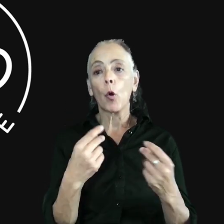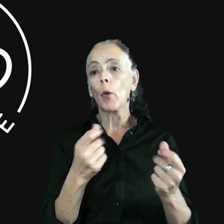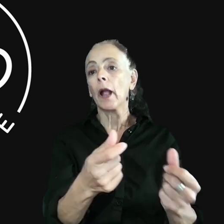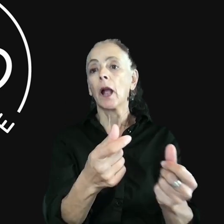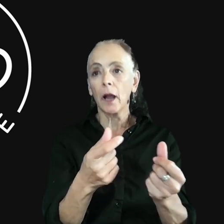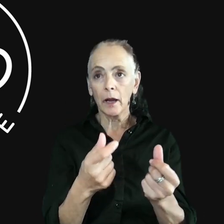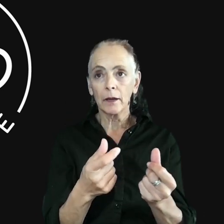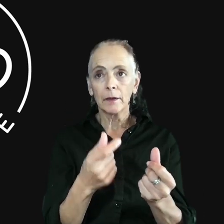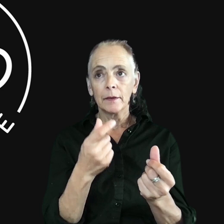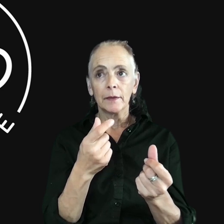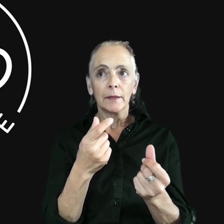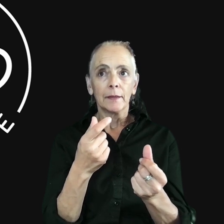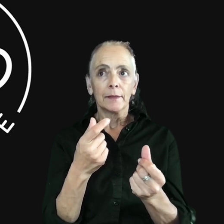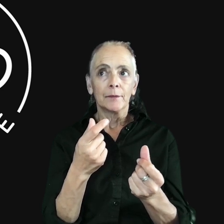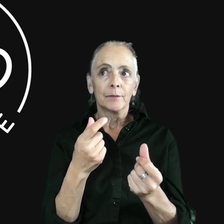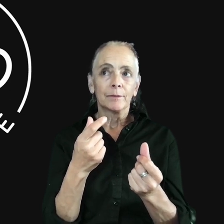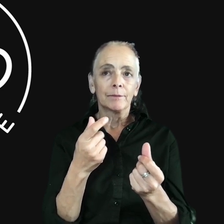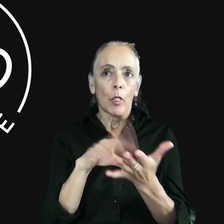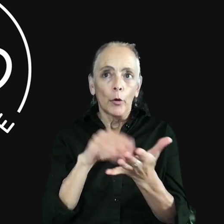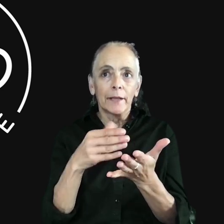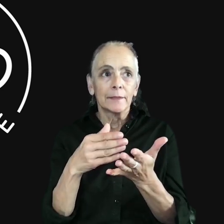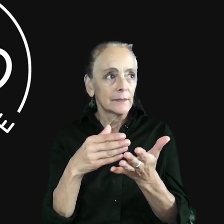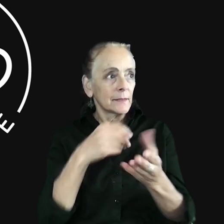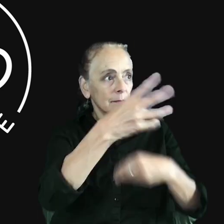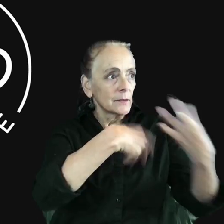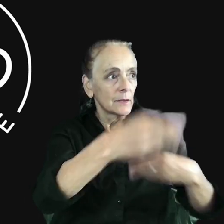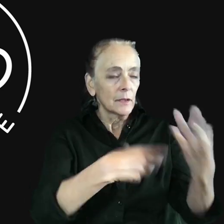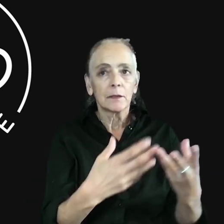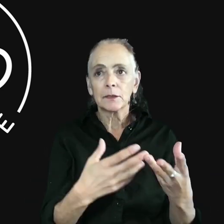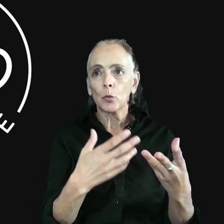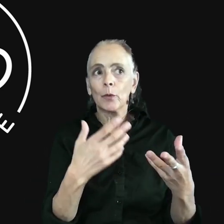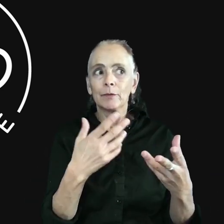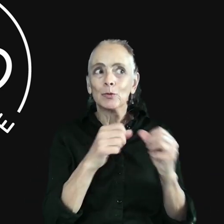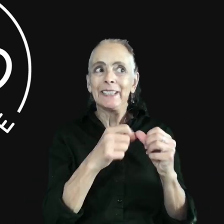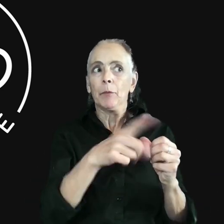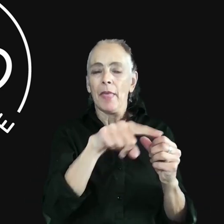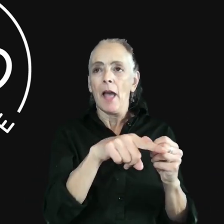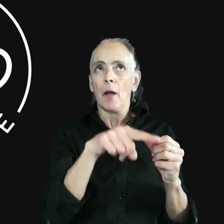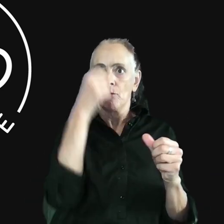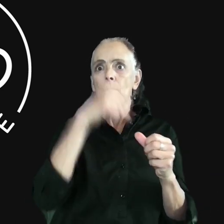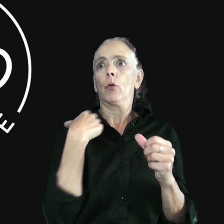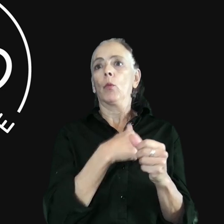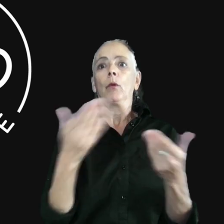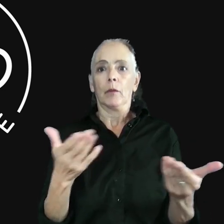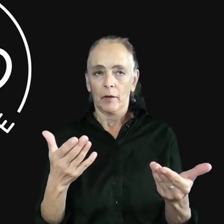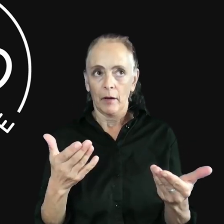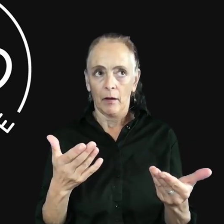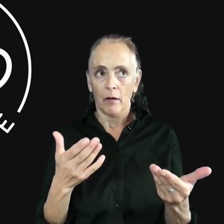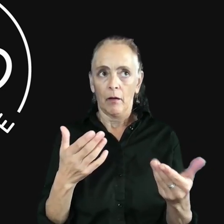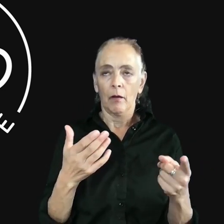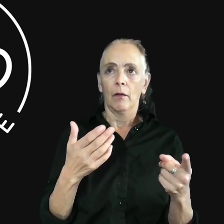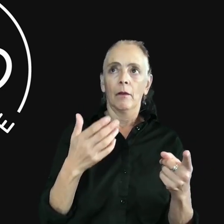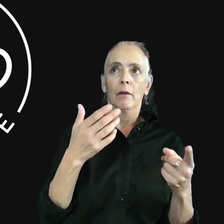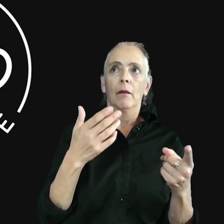insights as frequently as we can kind of keeping keeping them thinking about us and kind of keeping them thinking like hey we're